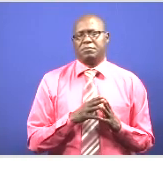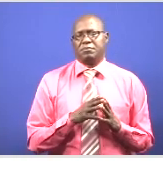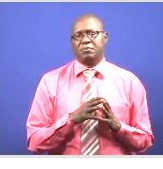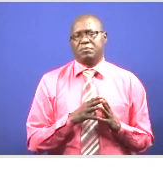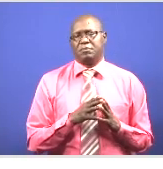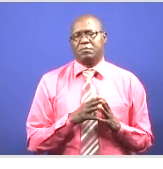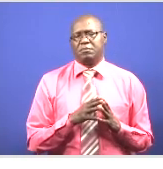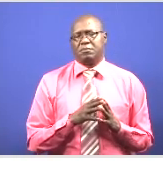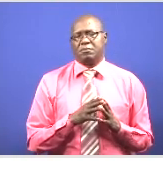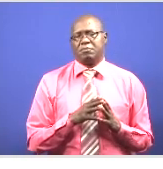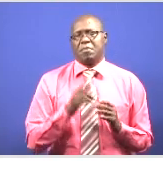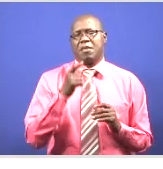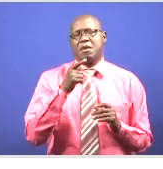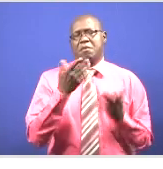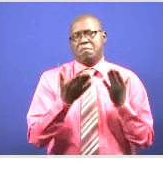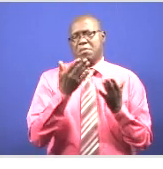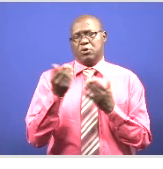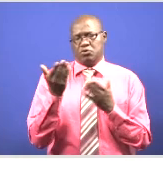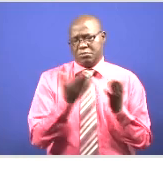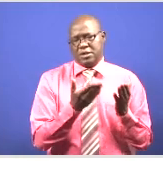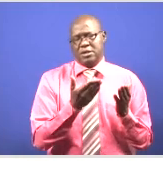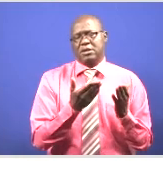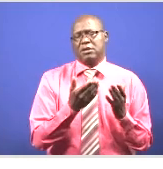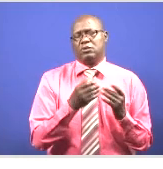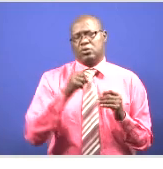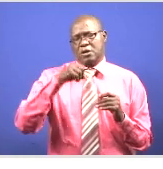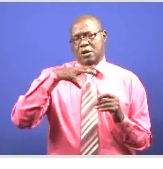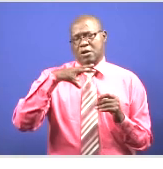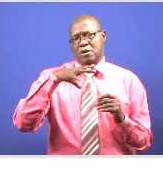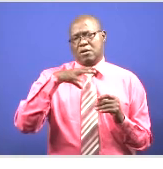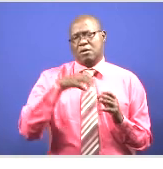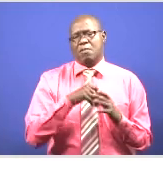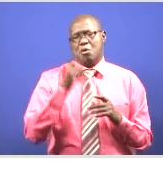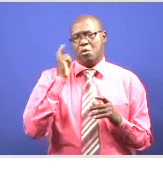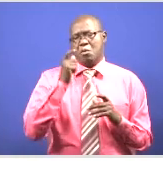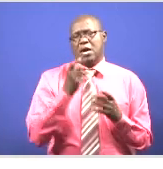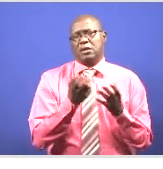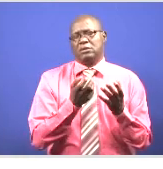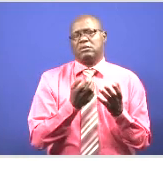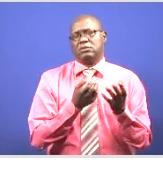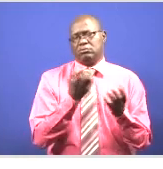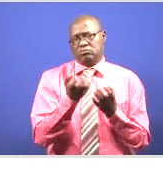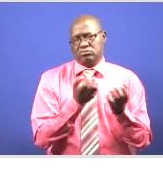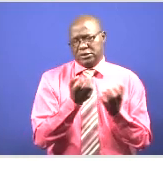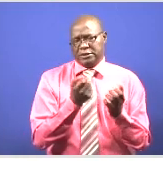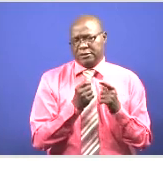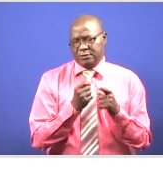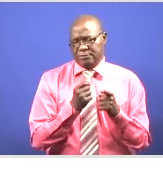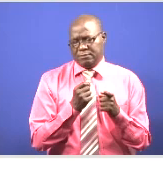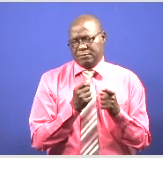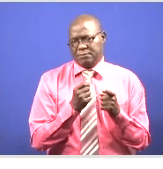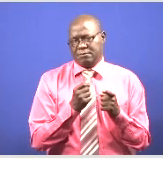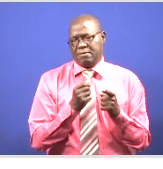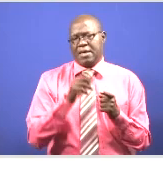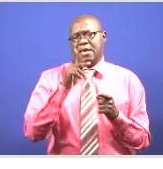bring it to the light. And KRA said to, you know, track mobile money transactions on tax cheat spot. And...